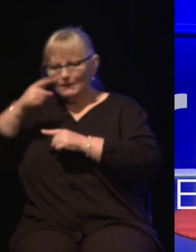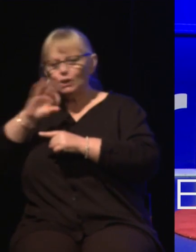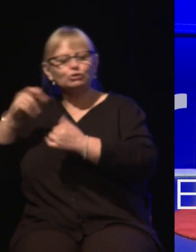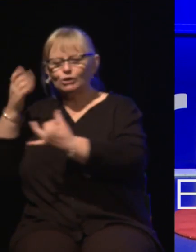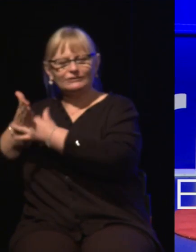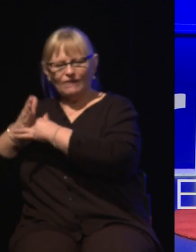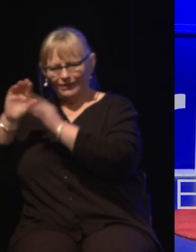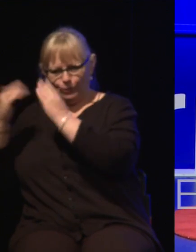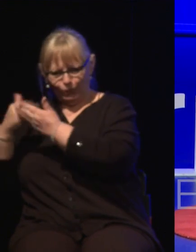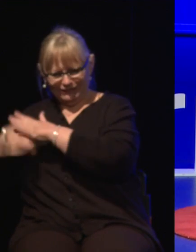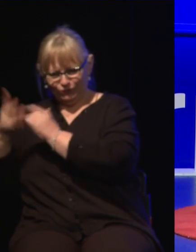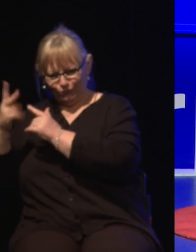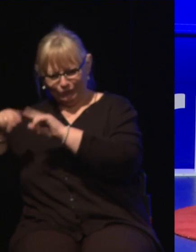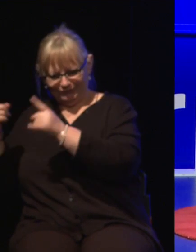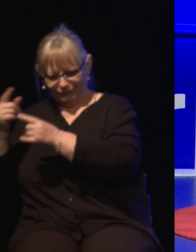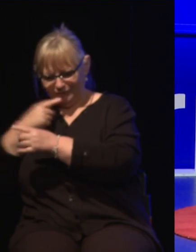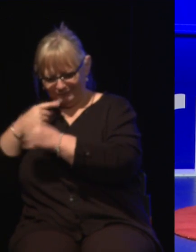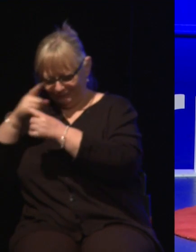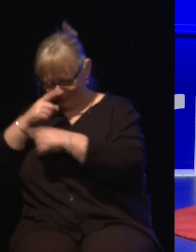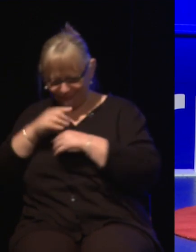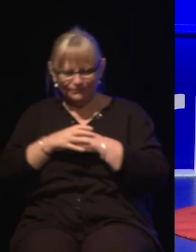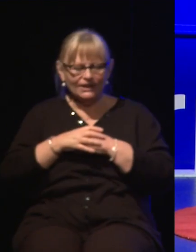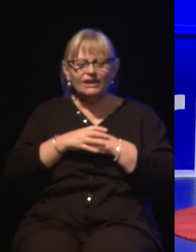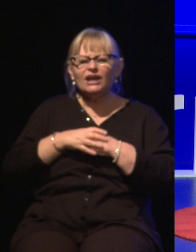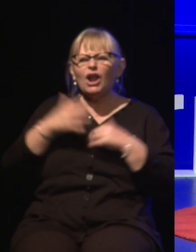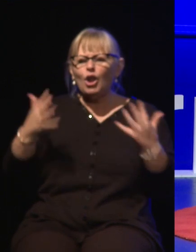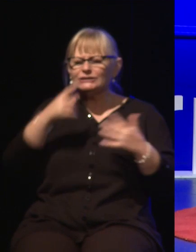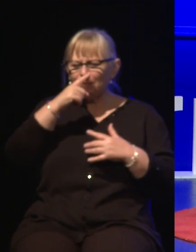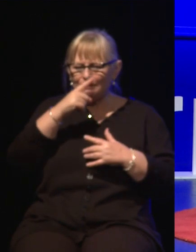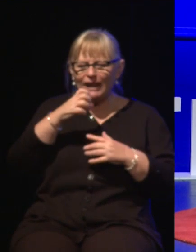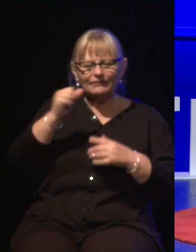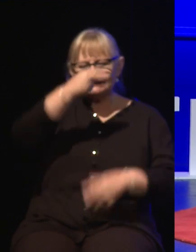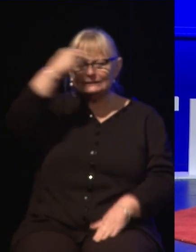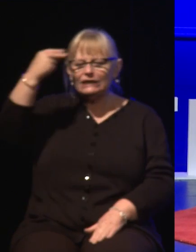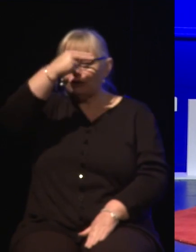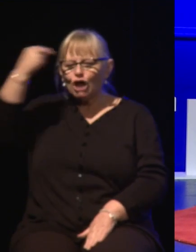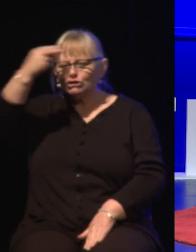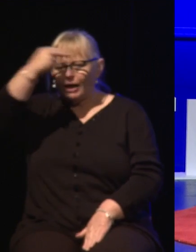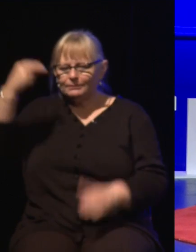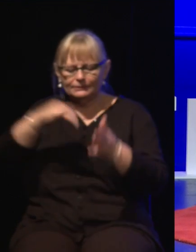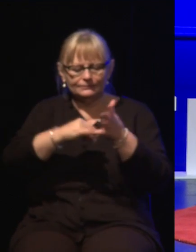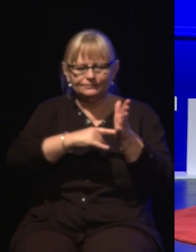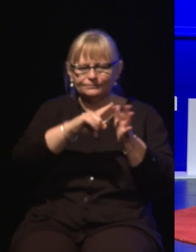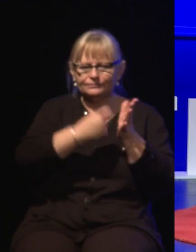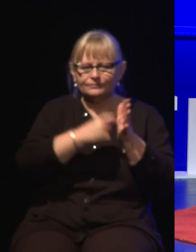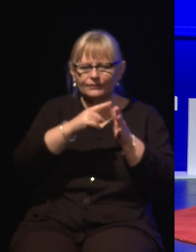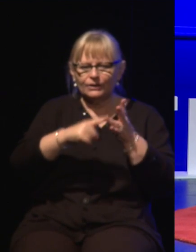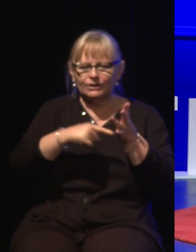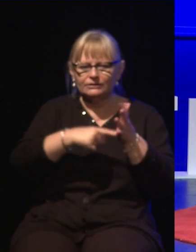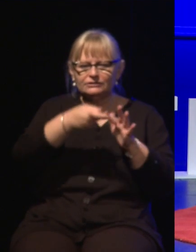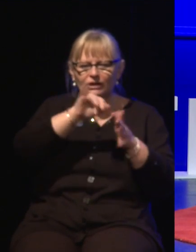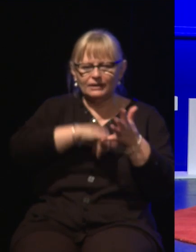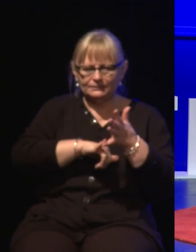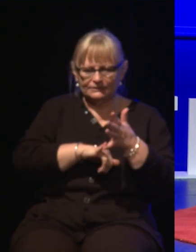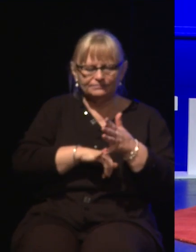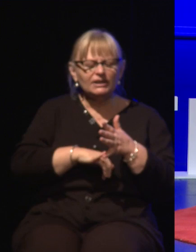There's a lot of stereotypes around about all sorts of different things, but in Australia recently, some of the most